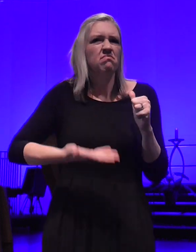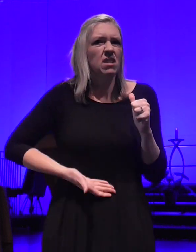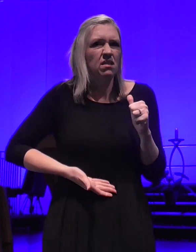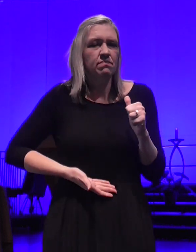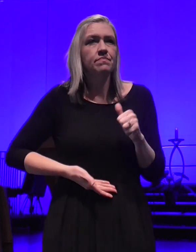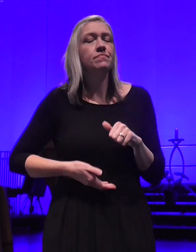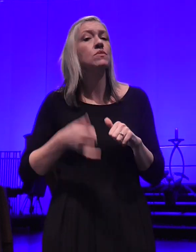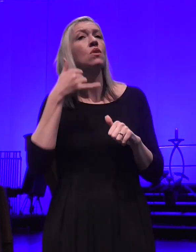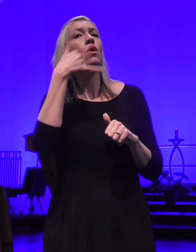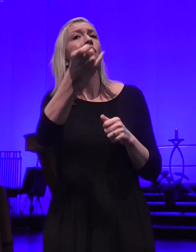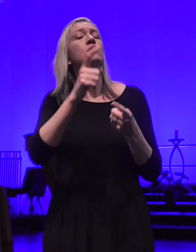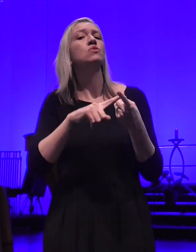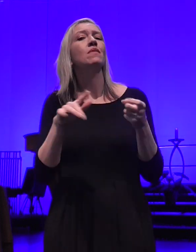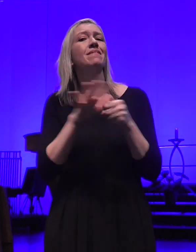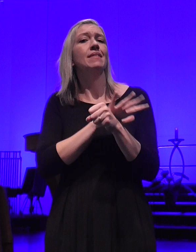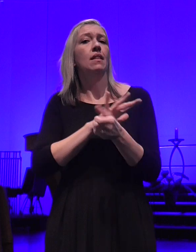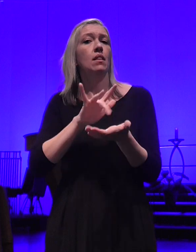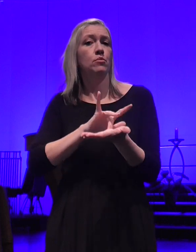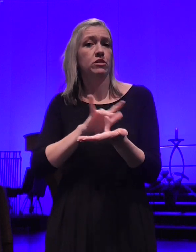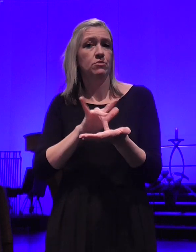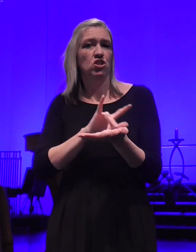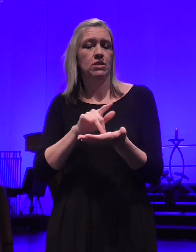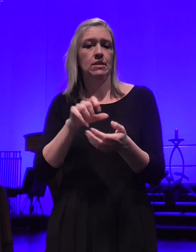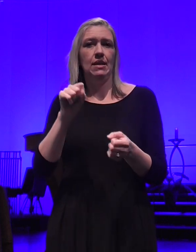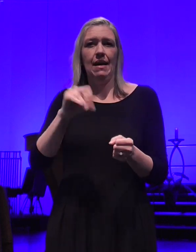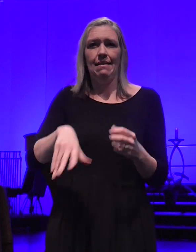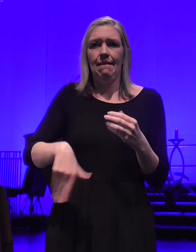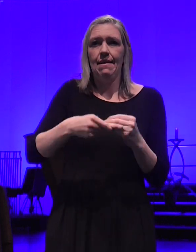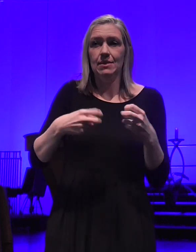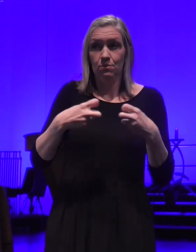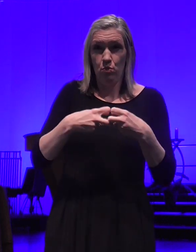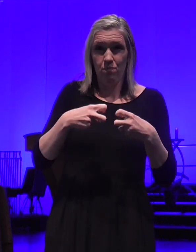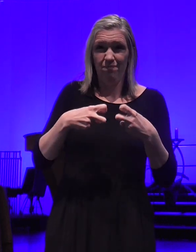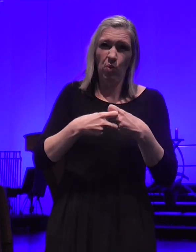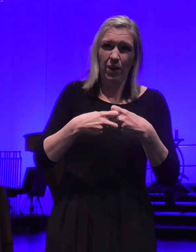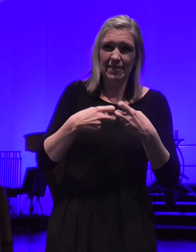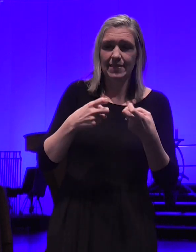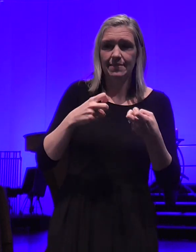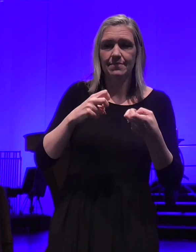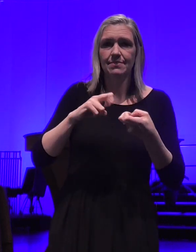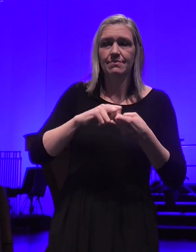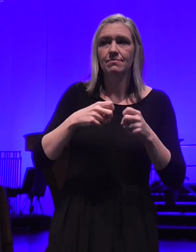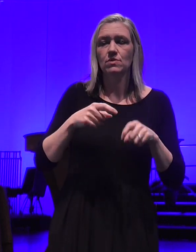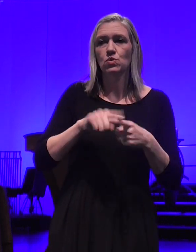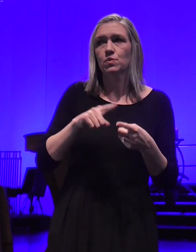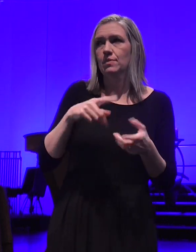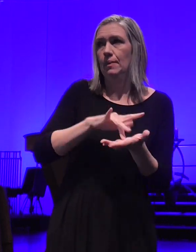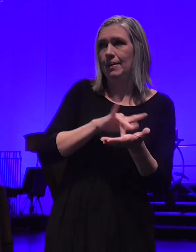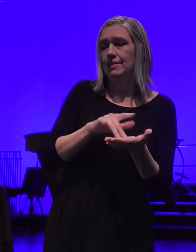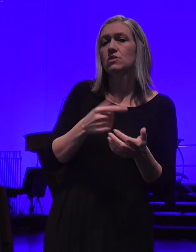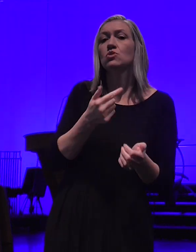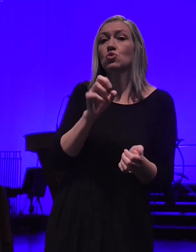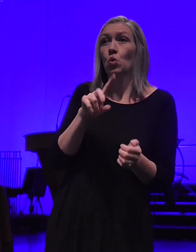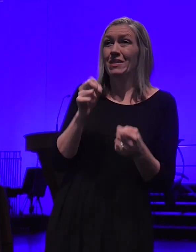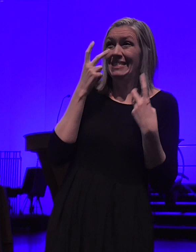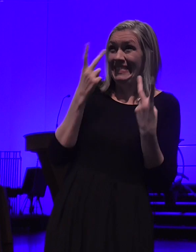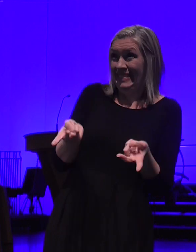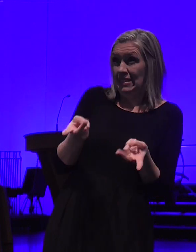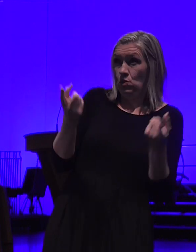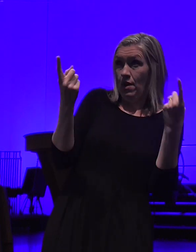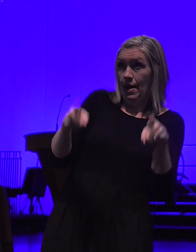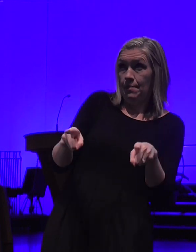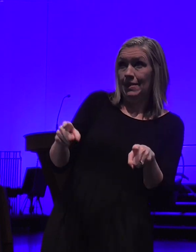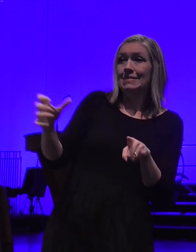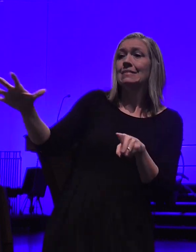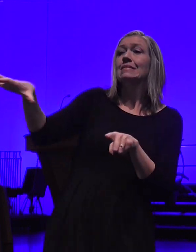fill a prescription, and he puts poison in the pills. And young George, the young boy, he sees this, and he takes the prescription. He's sent to